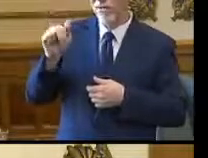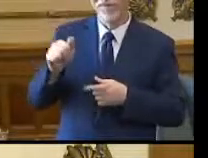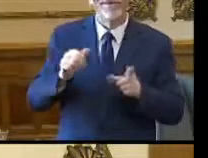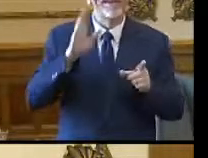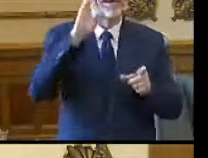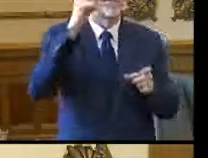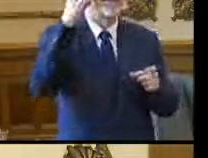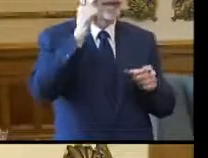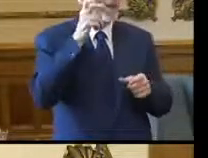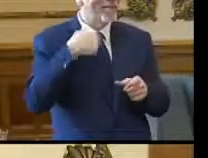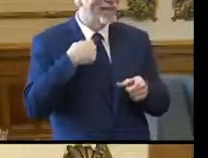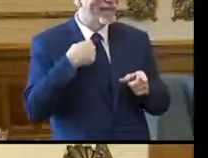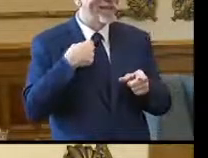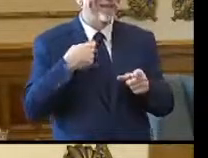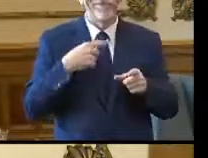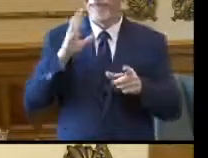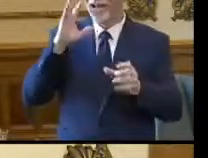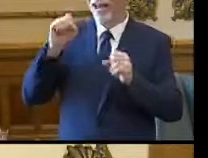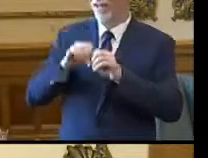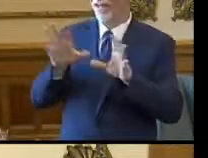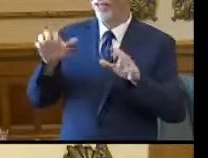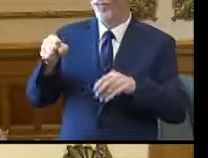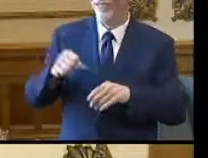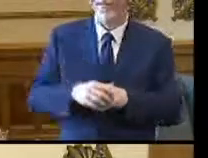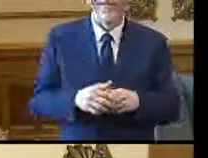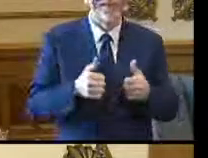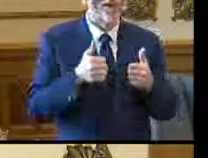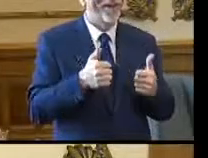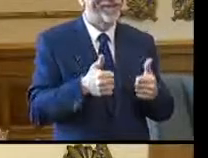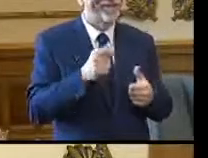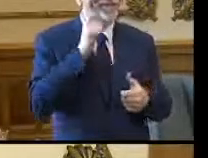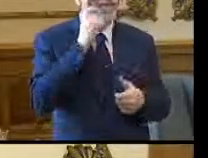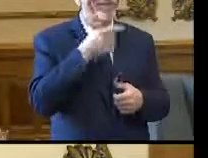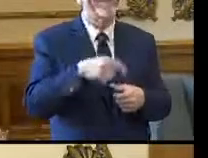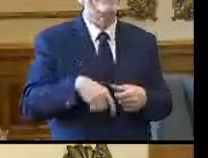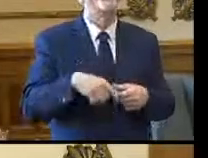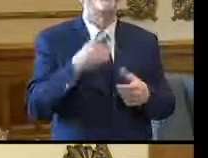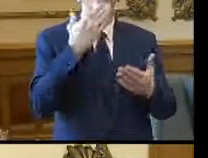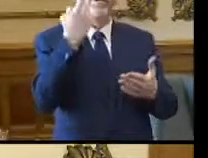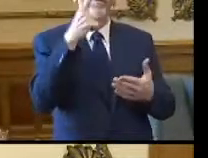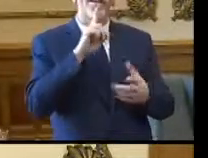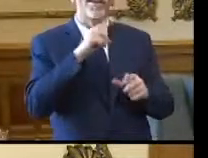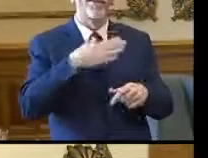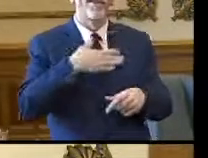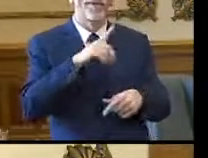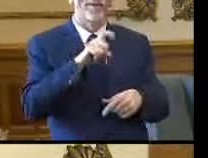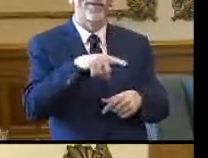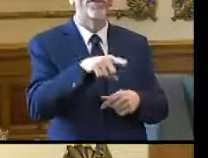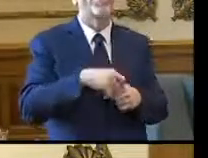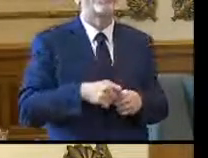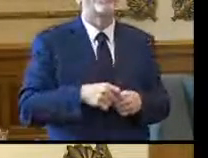Hello, Governor. Can you hear me? Loud and clear. Awesome. Cool. Thank you for taking my question.